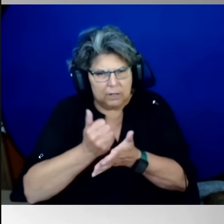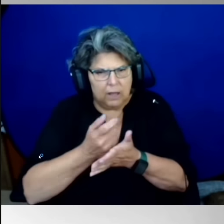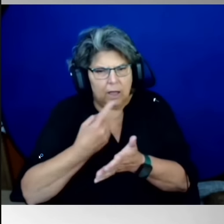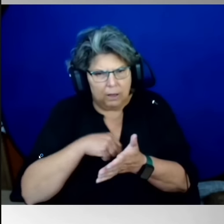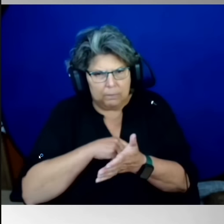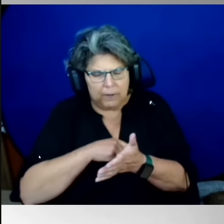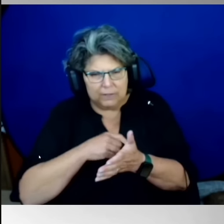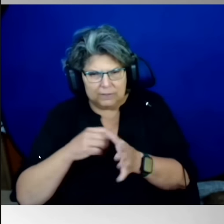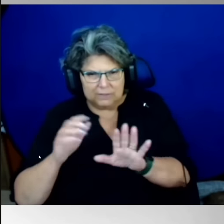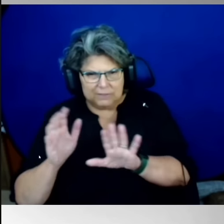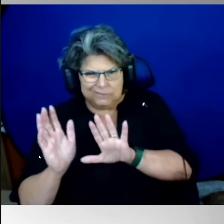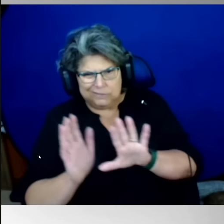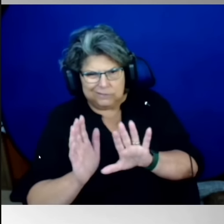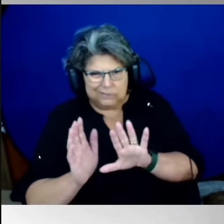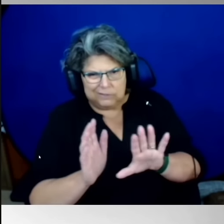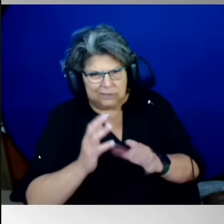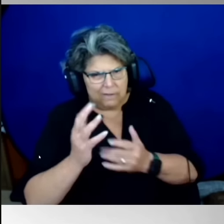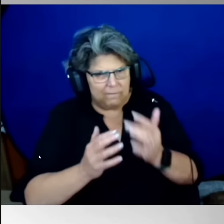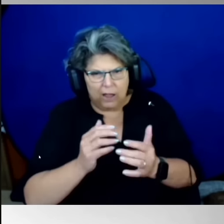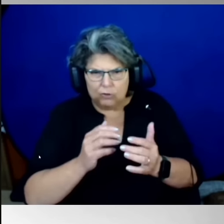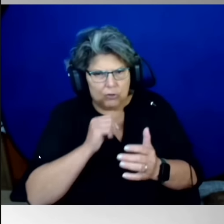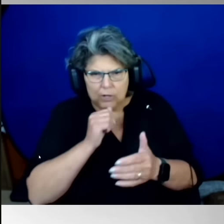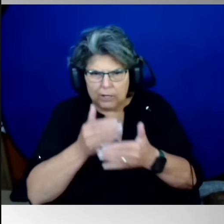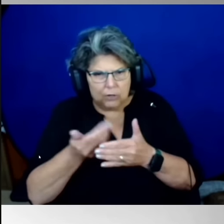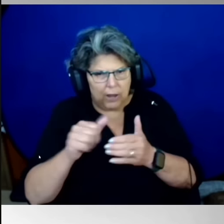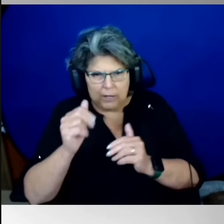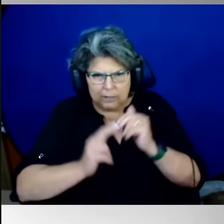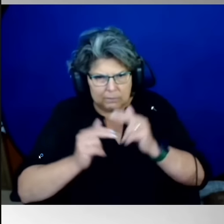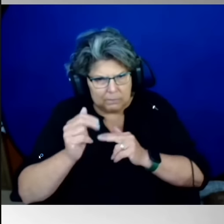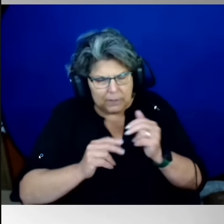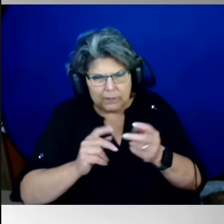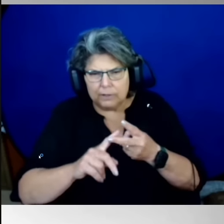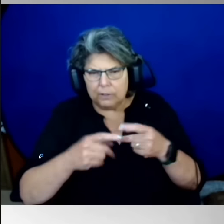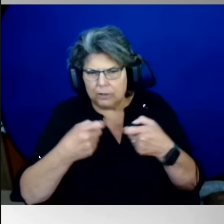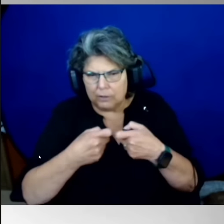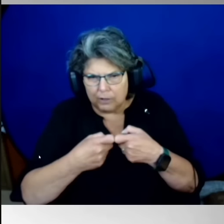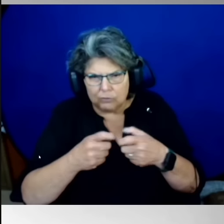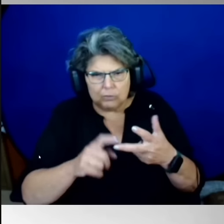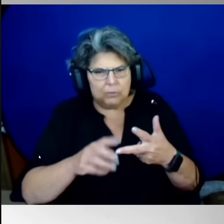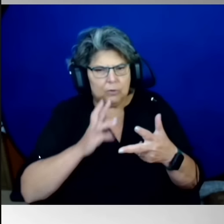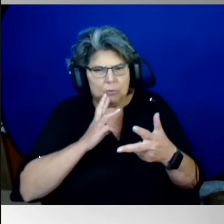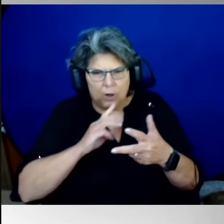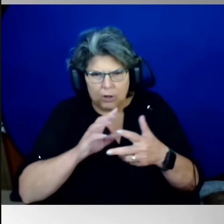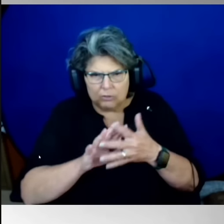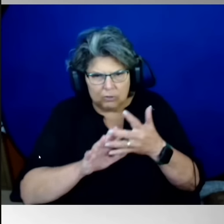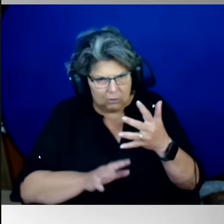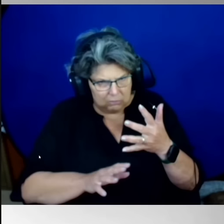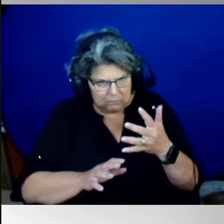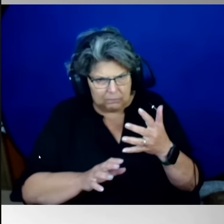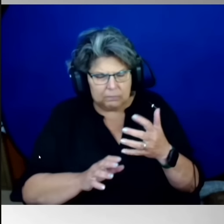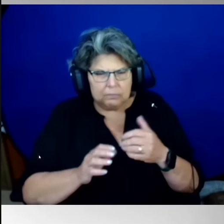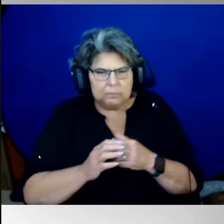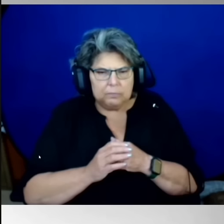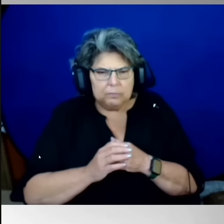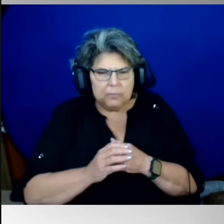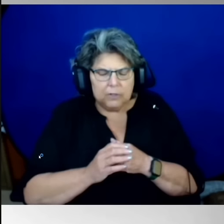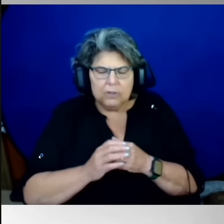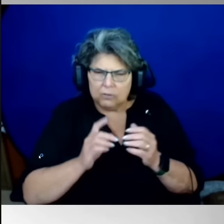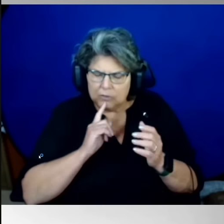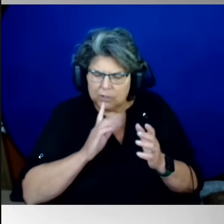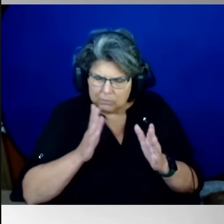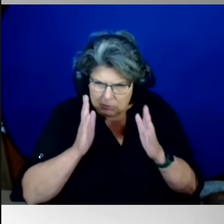any sort of infrastructure, lives, property, that sort of thing. So we've been diligent working on